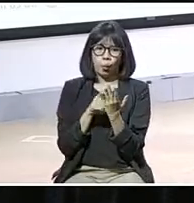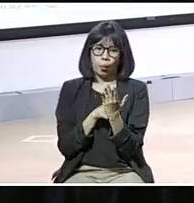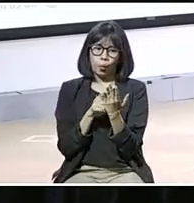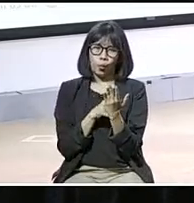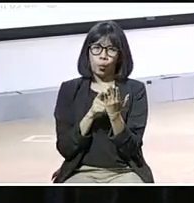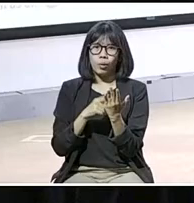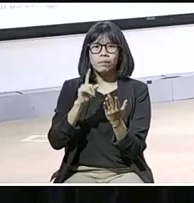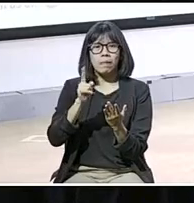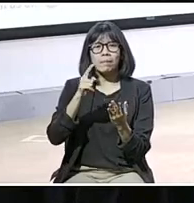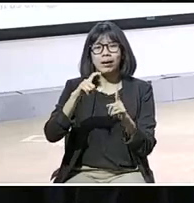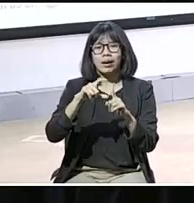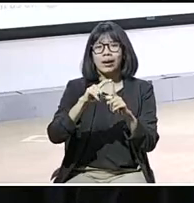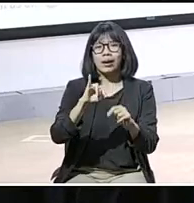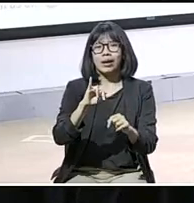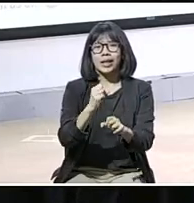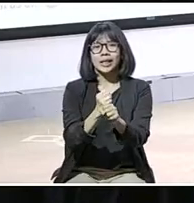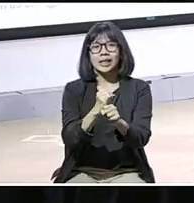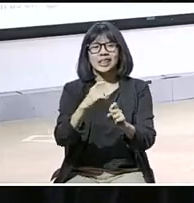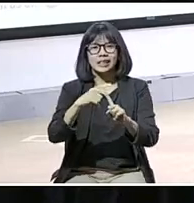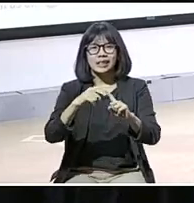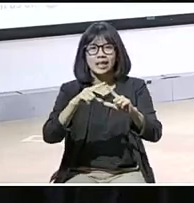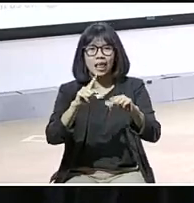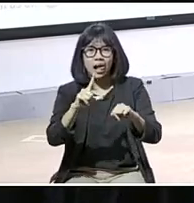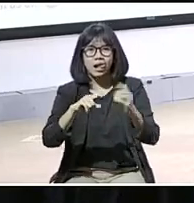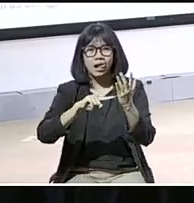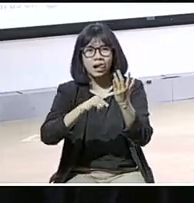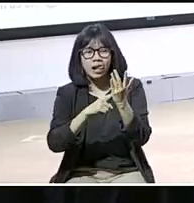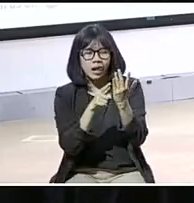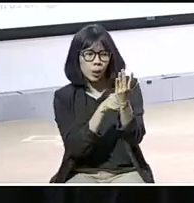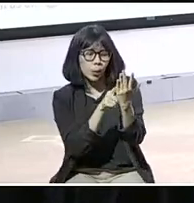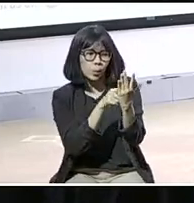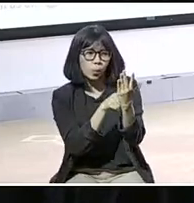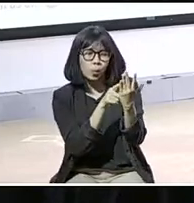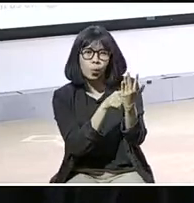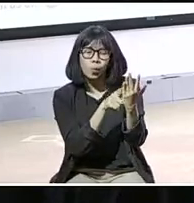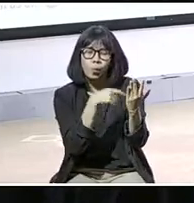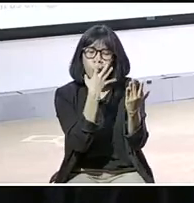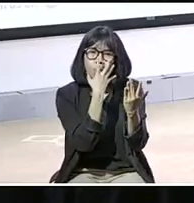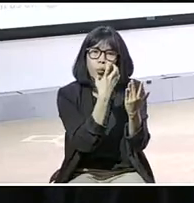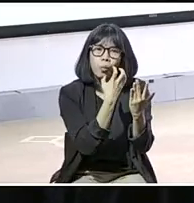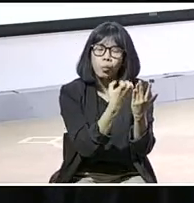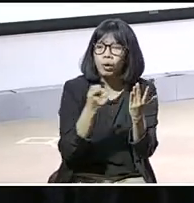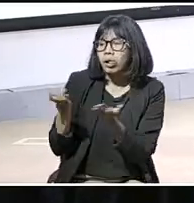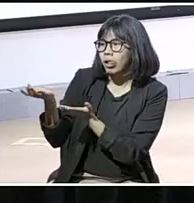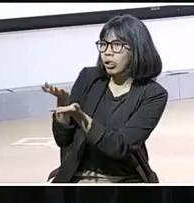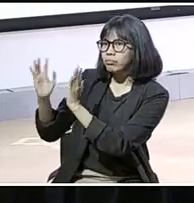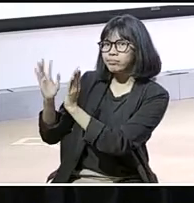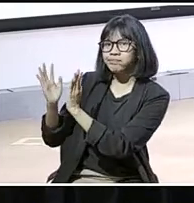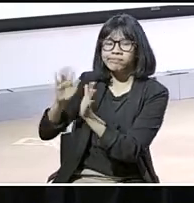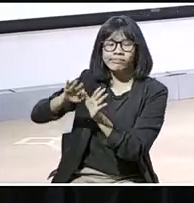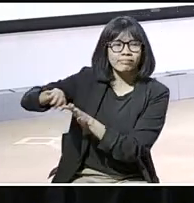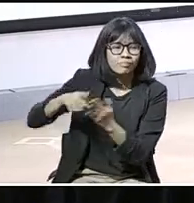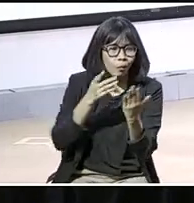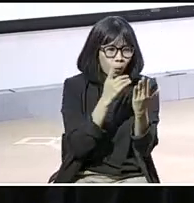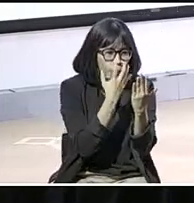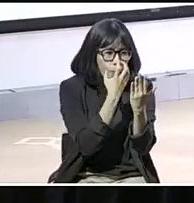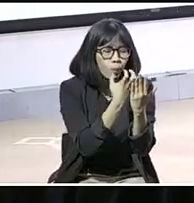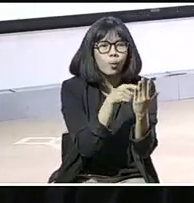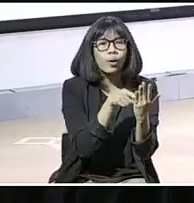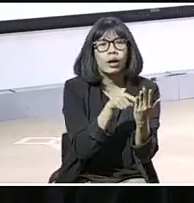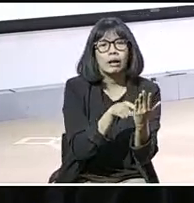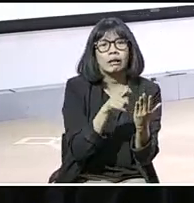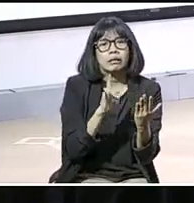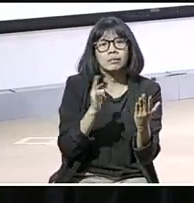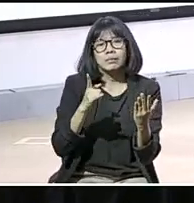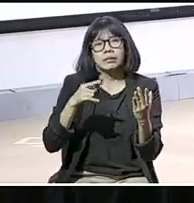digital, your phones. And I've been saying this throughout this trip, that most people fail in life because they give up what they want most for what they